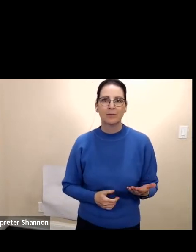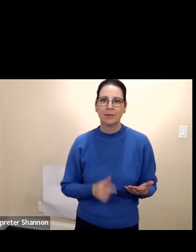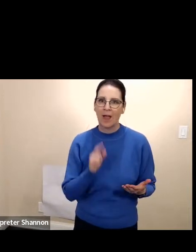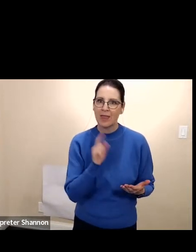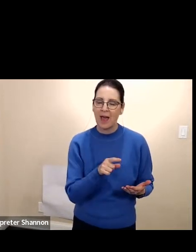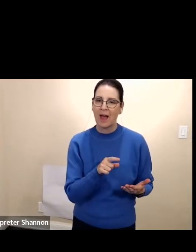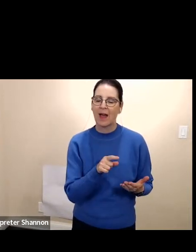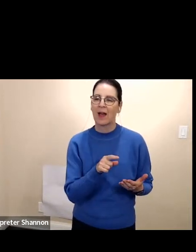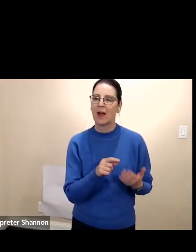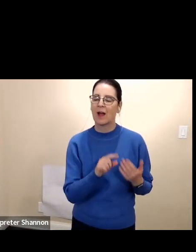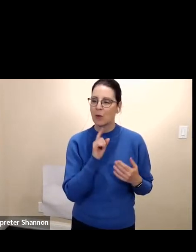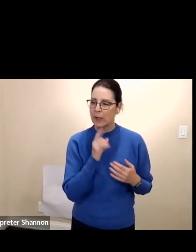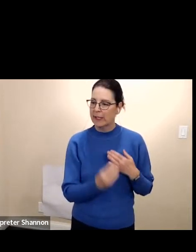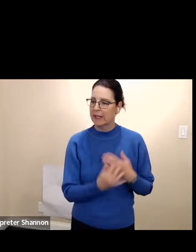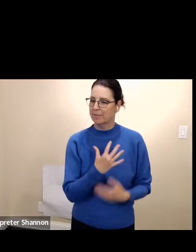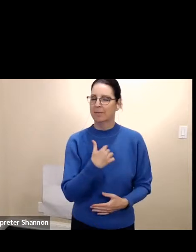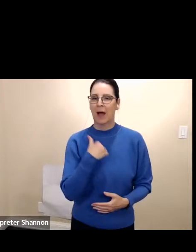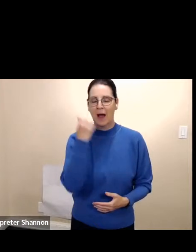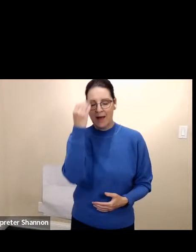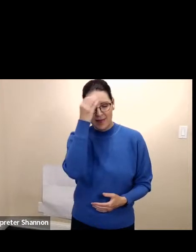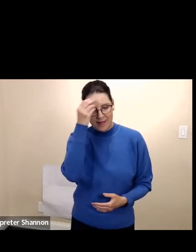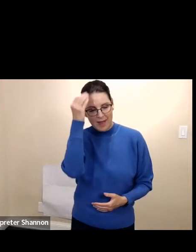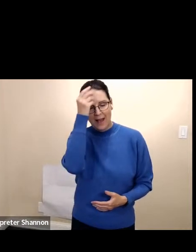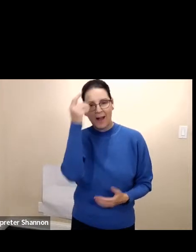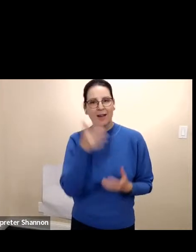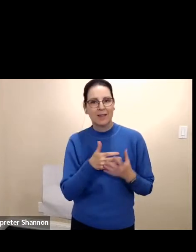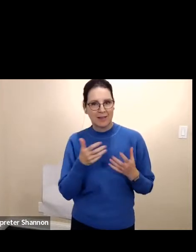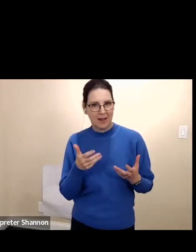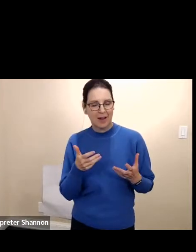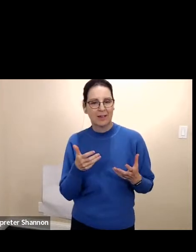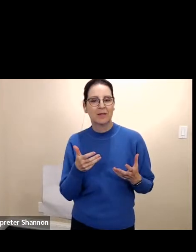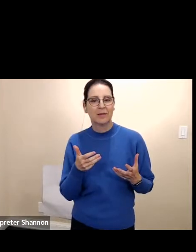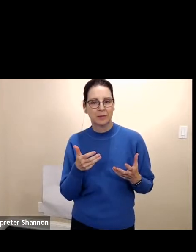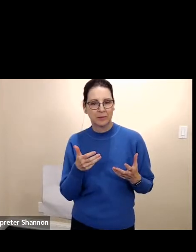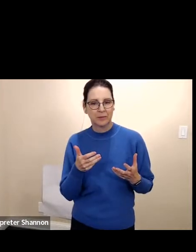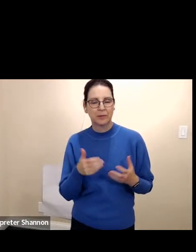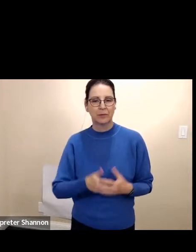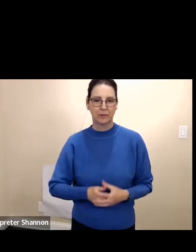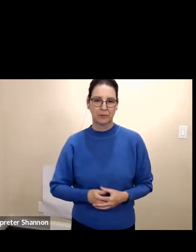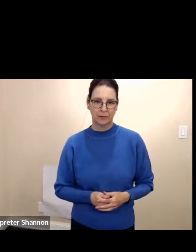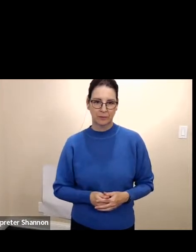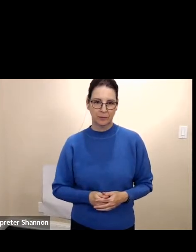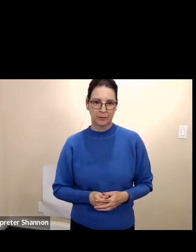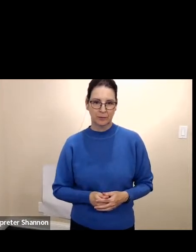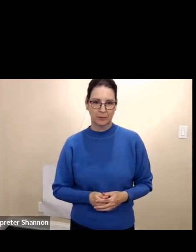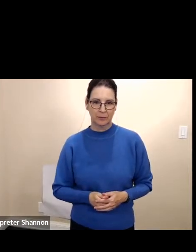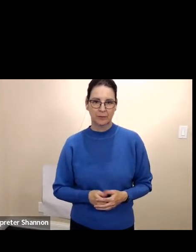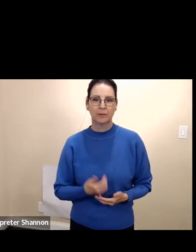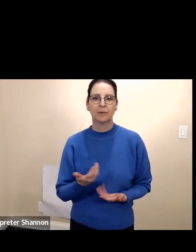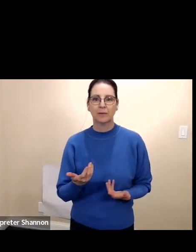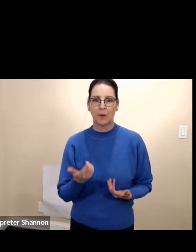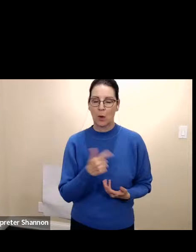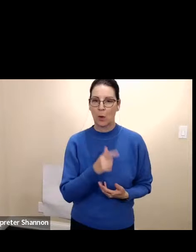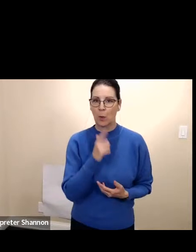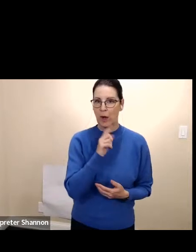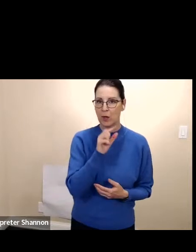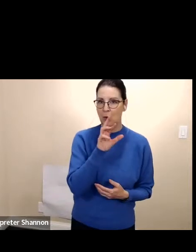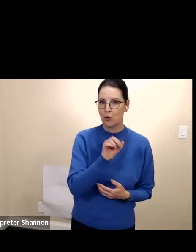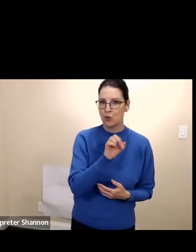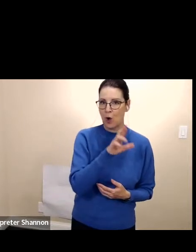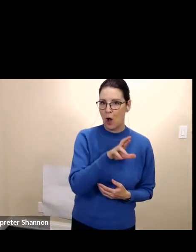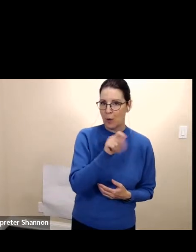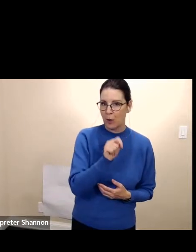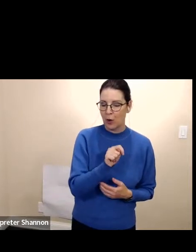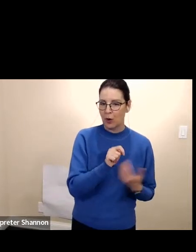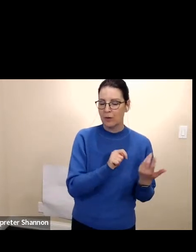a lot in relation to Robert's um or to to rob her scholarship um in thinking